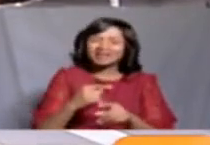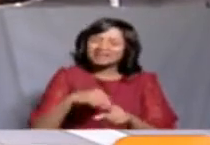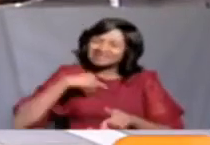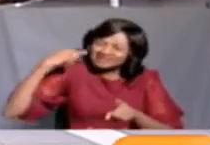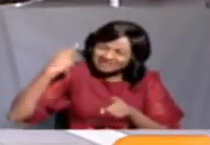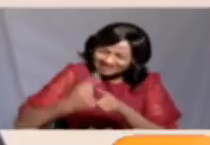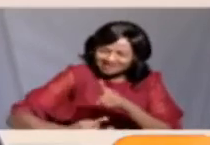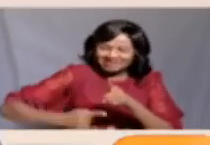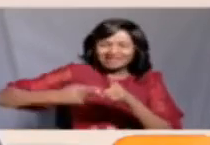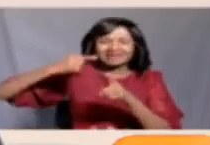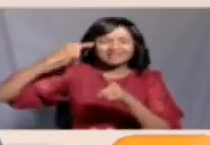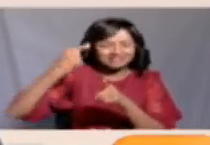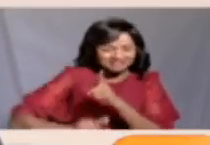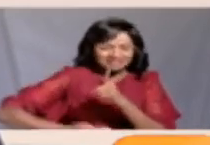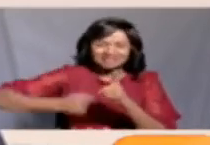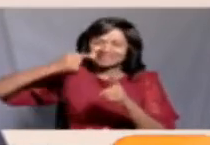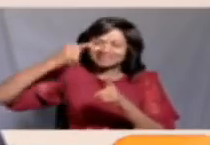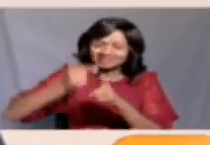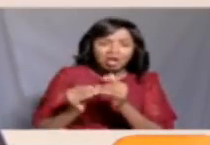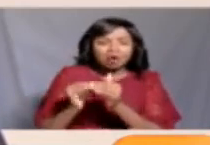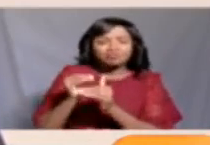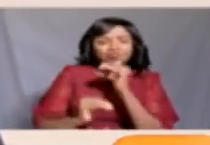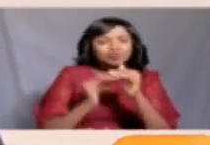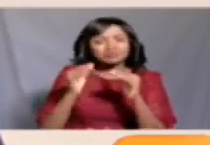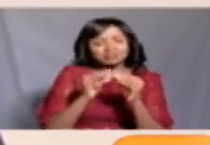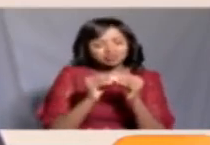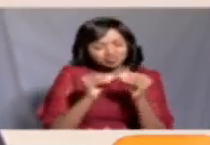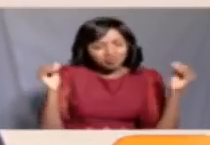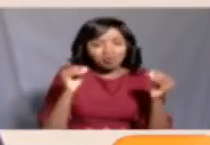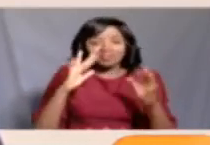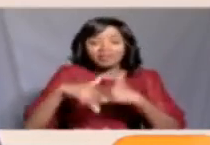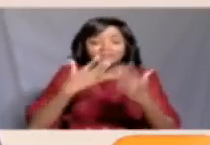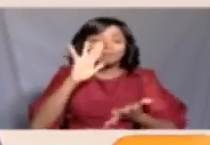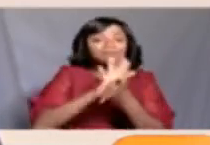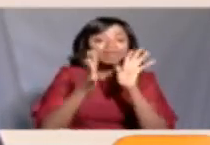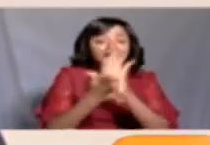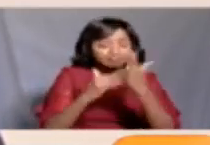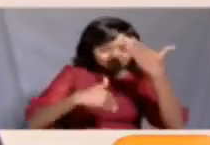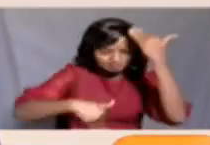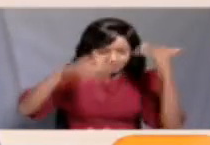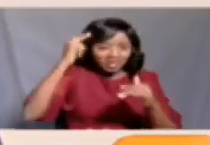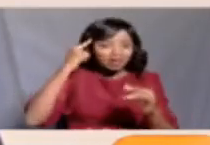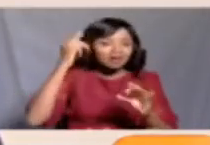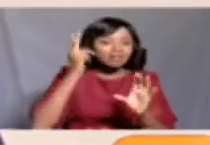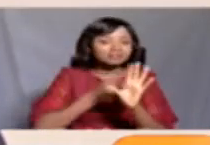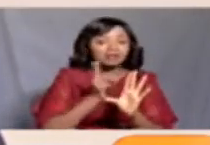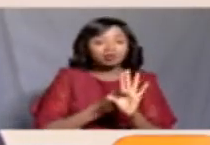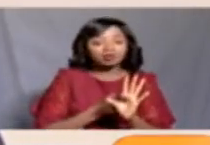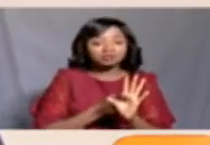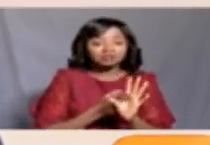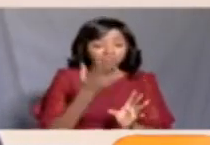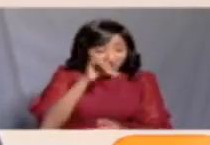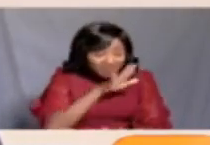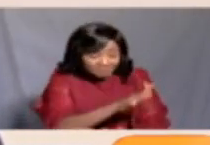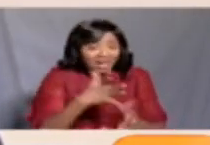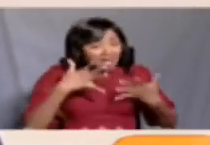finished. And we respect the process of becoming a mental health practitioner because it's people's lives, it's people's families.